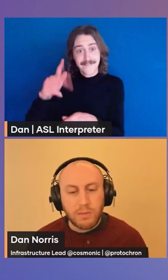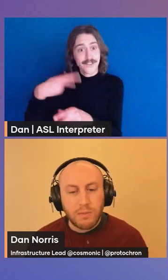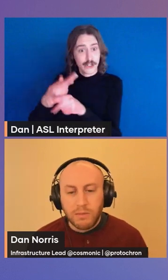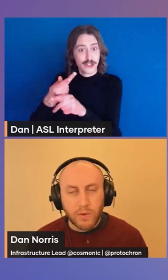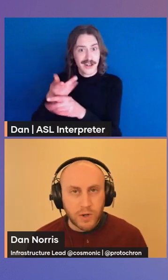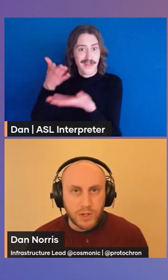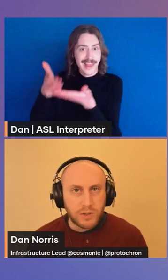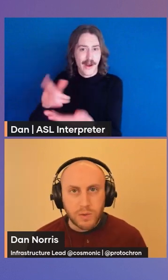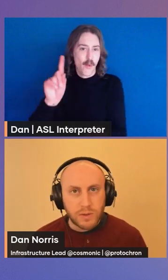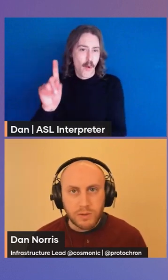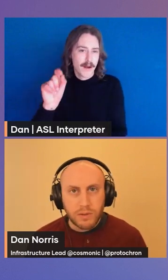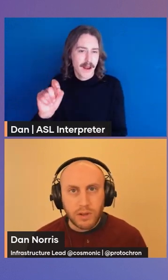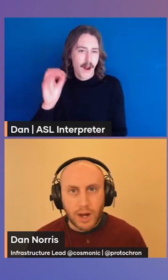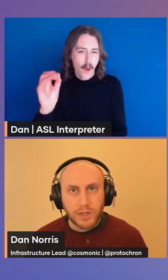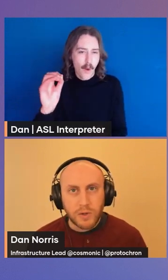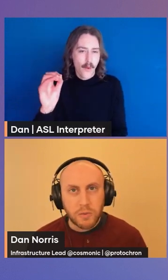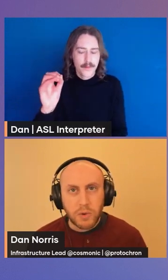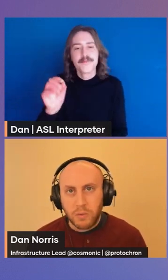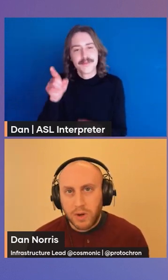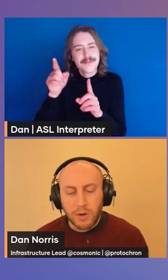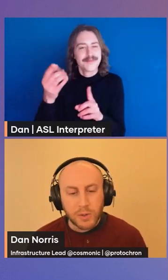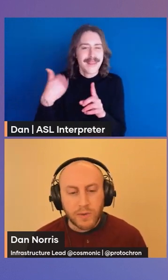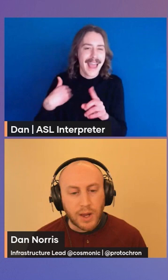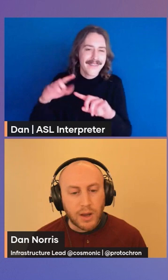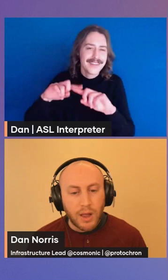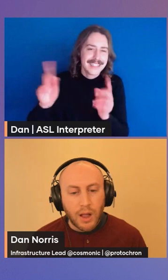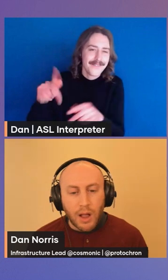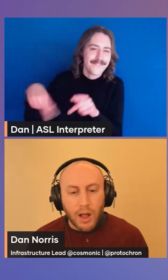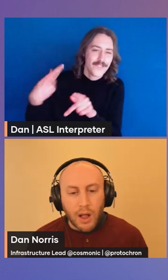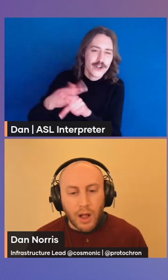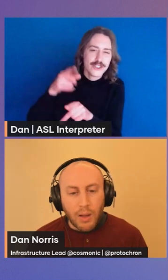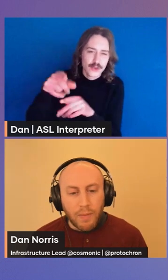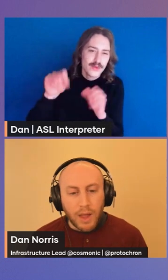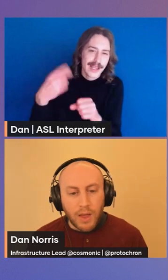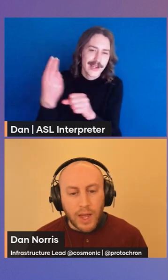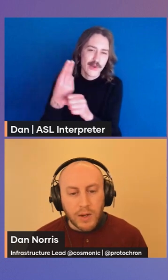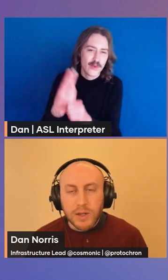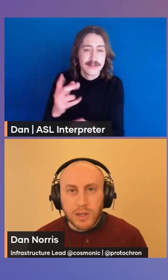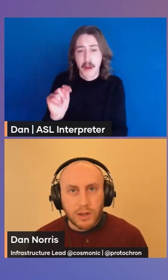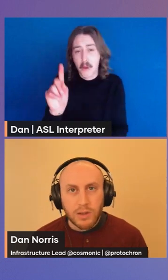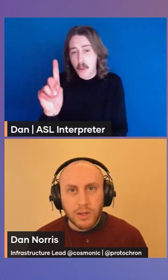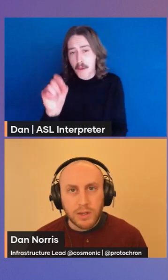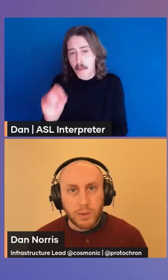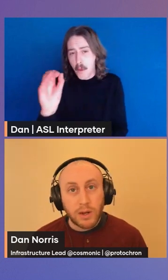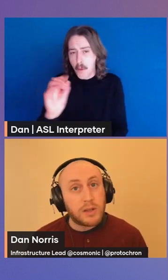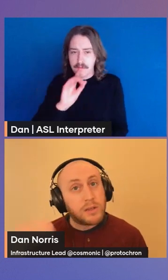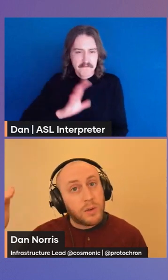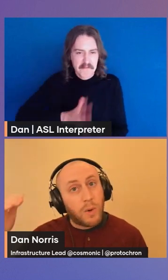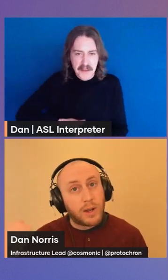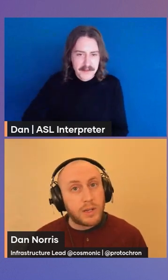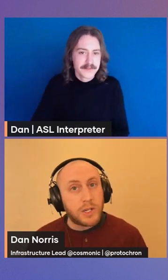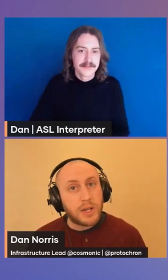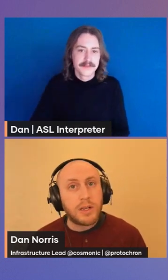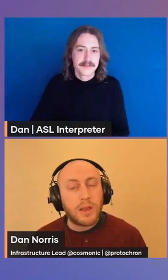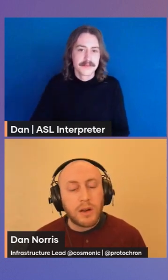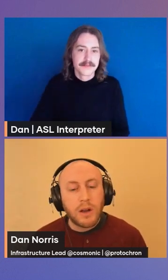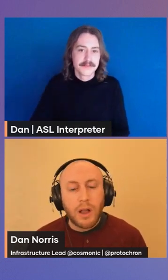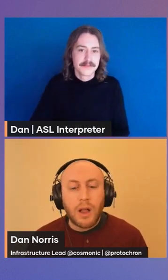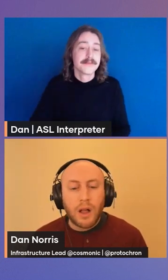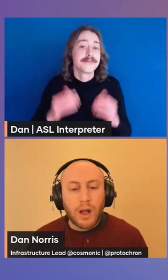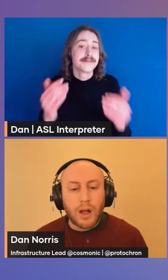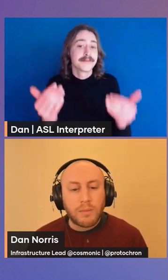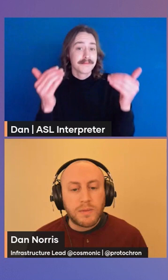different versions you can lock to, but 1.0 is fine. And then you just declare the list of plugins that you want it to chain